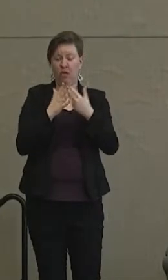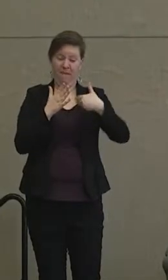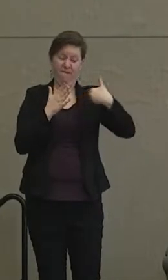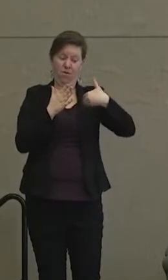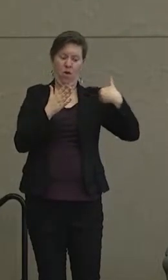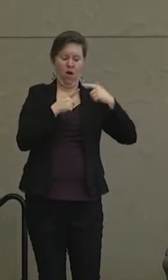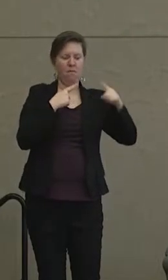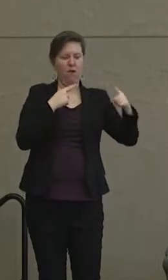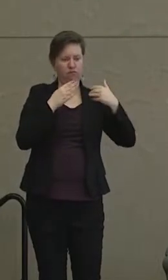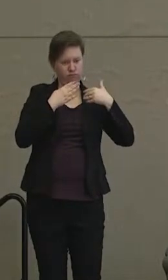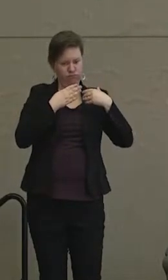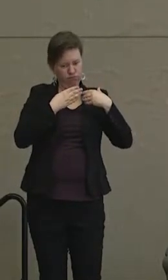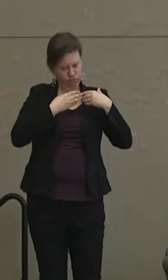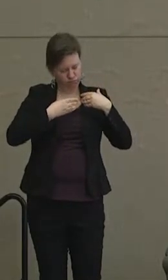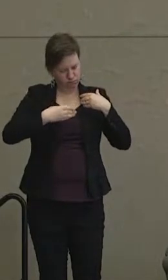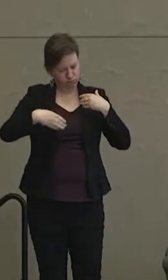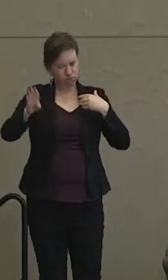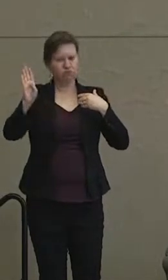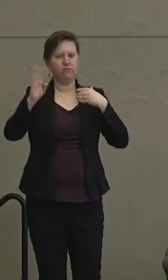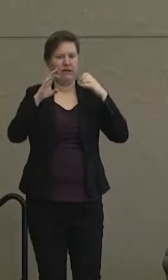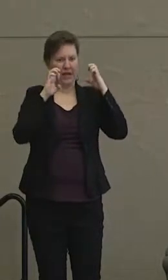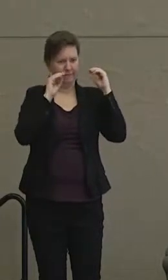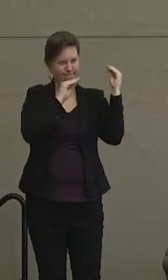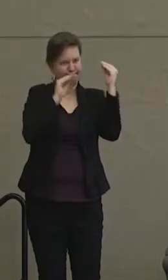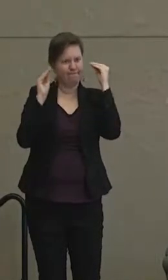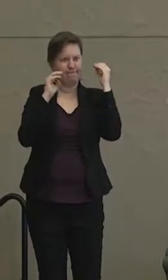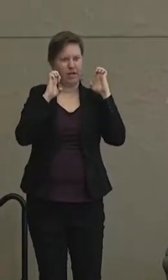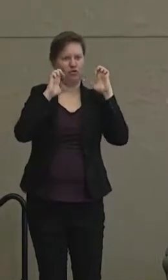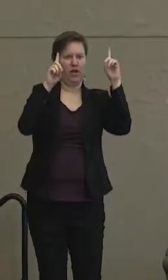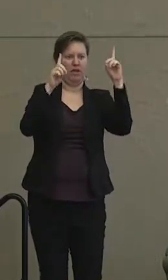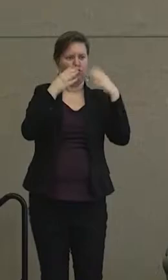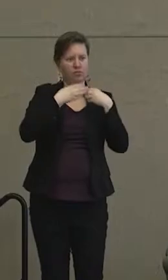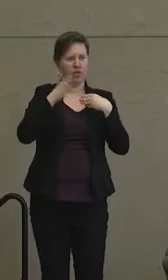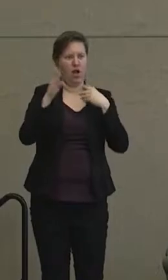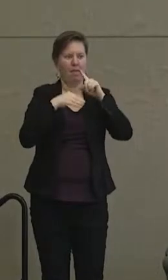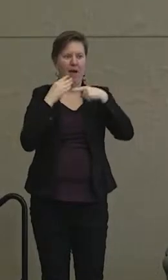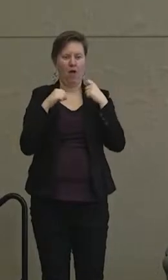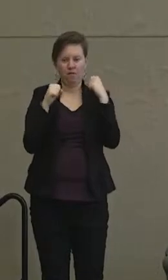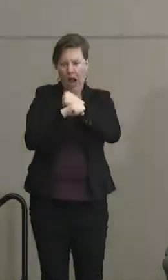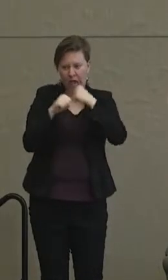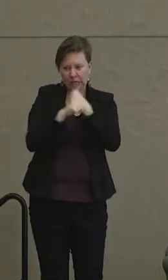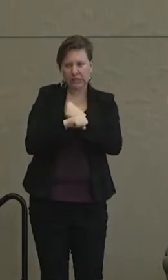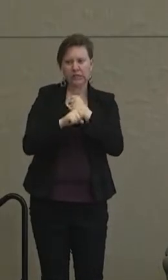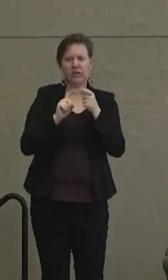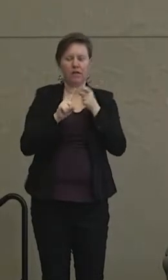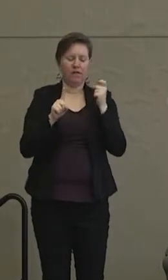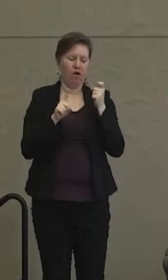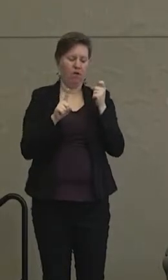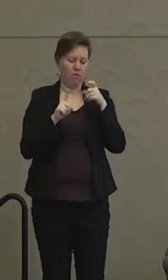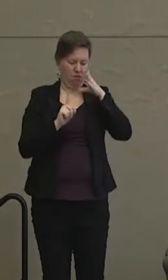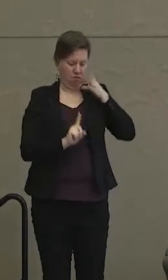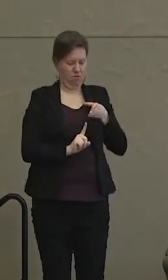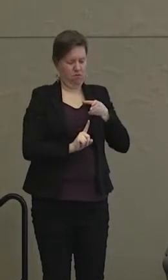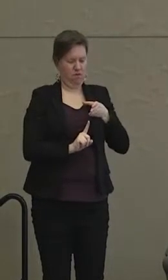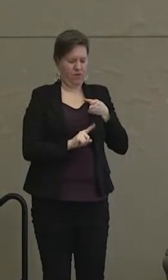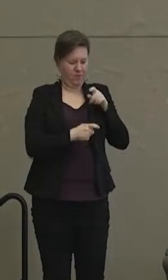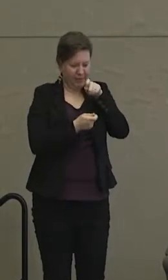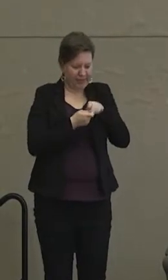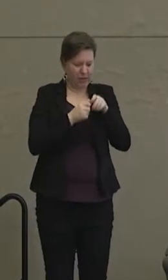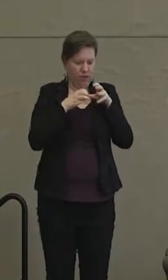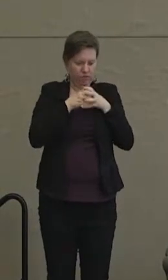but moving the education around violence from the kind of very